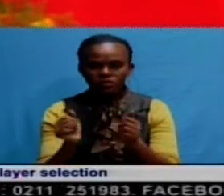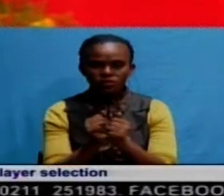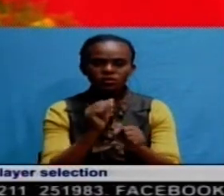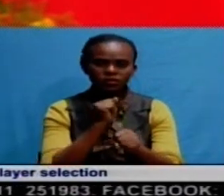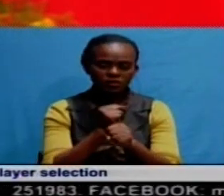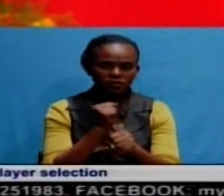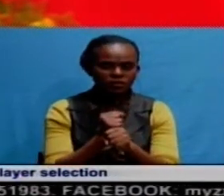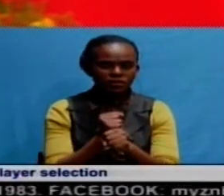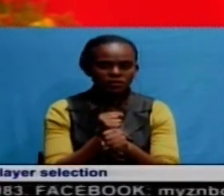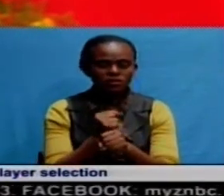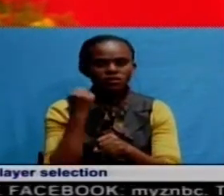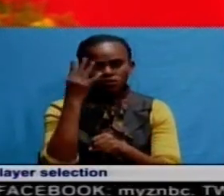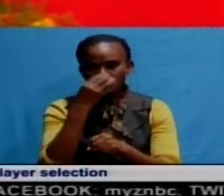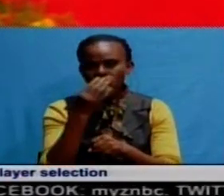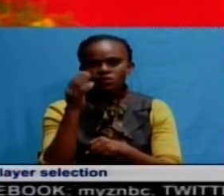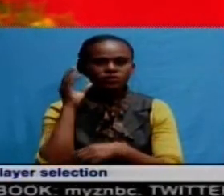bright future.